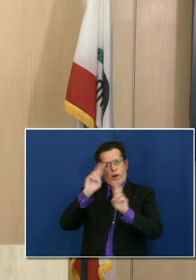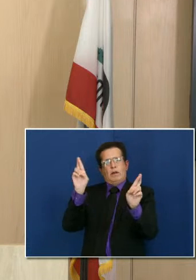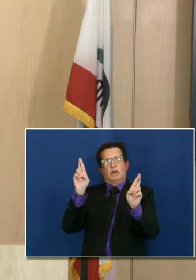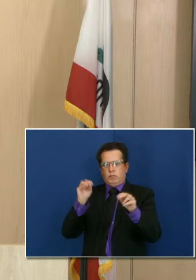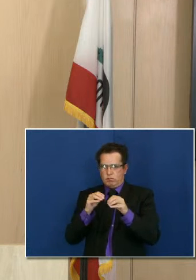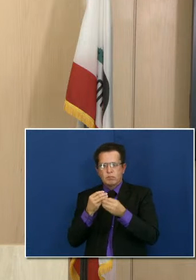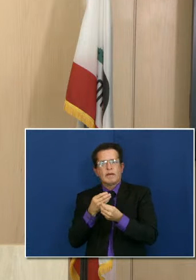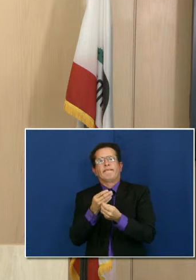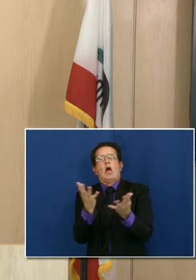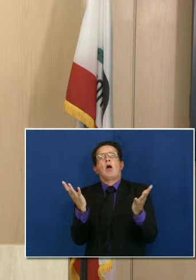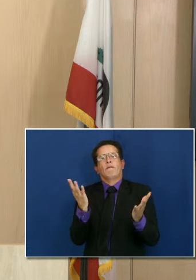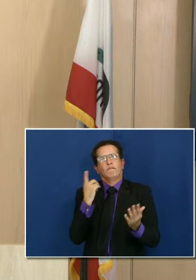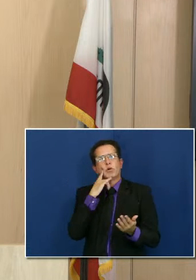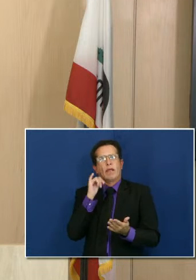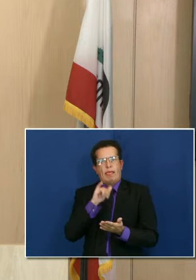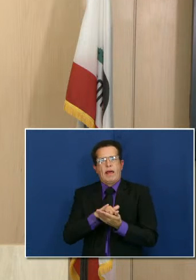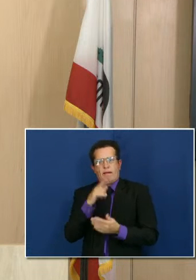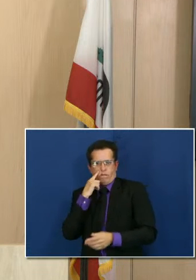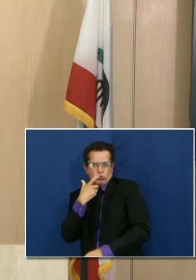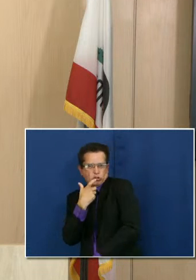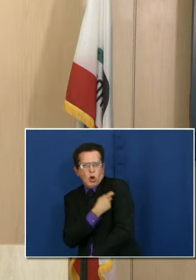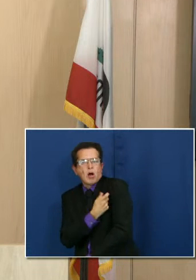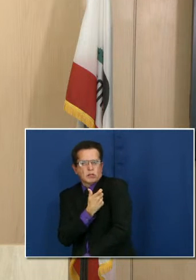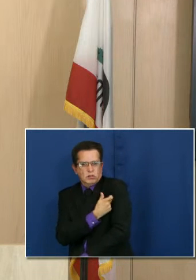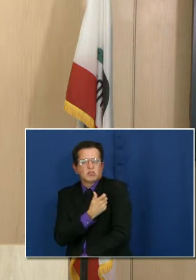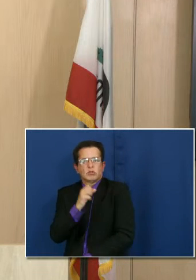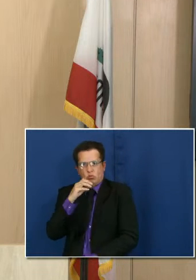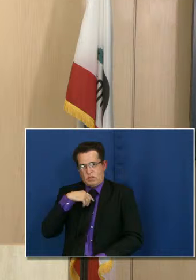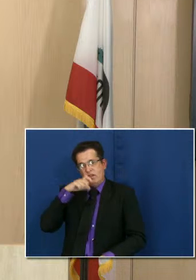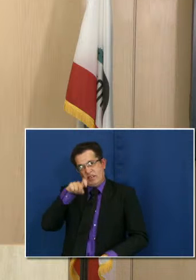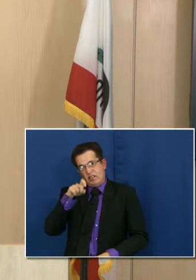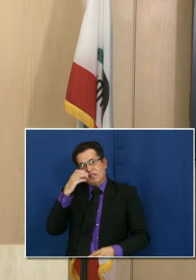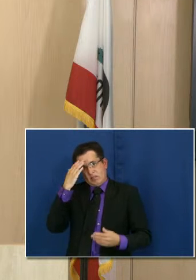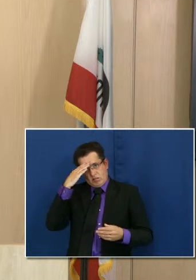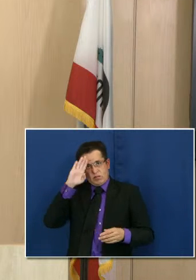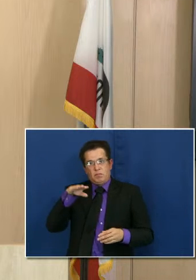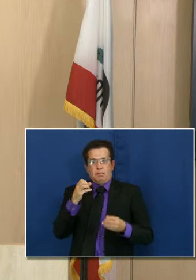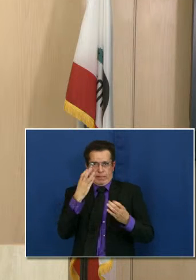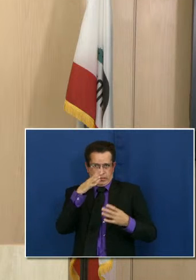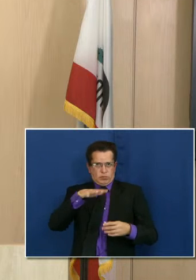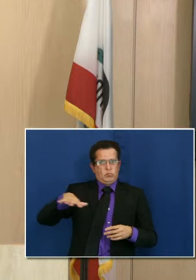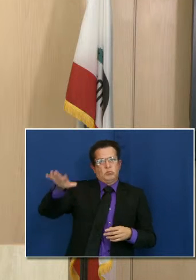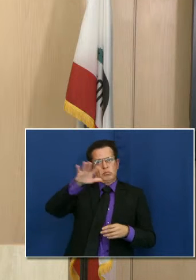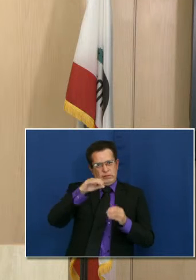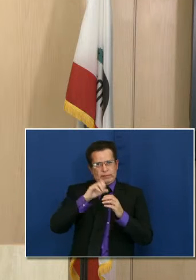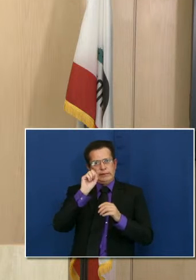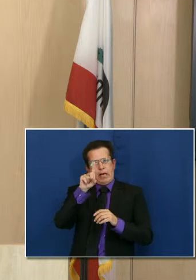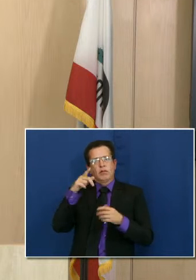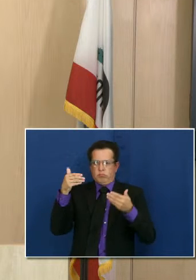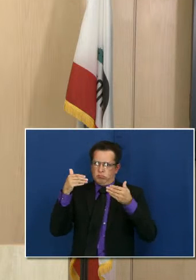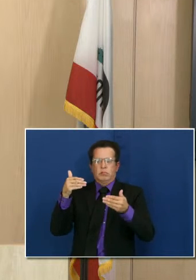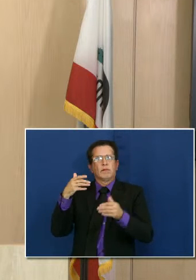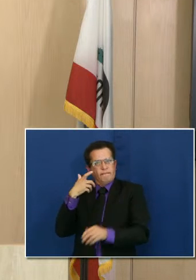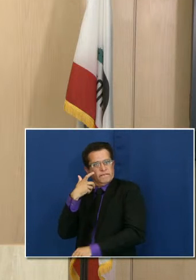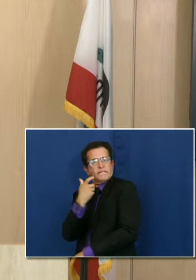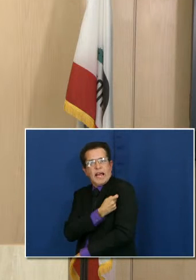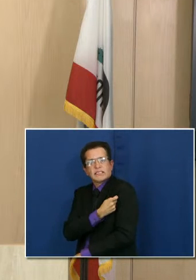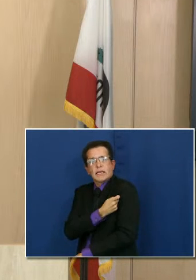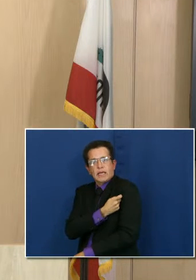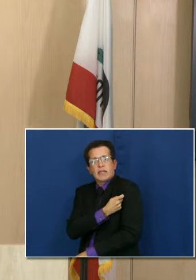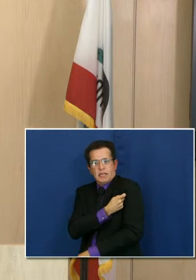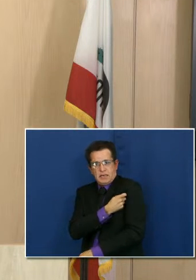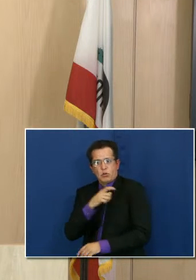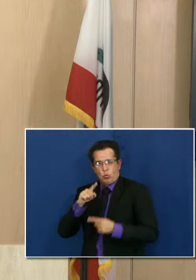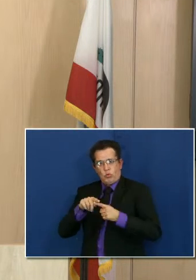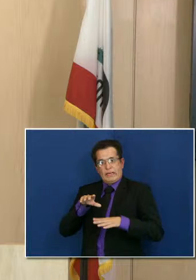execution of those. We know that we will need a significant number of San Diegans to be willing to accept the vaccine. And in order to do that, we